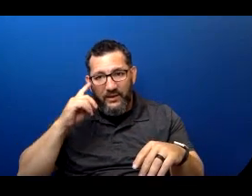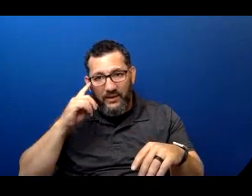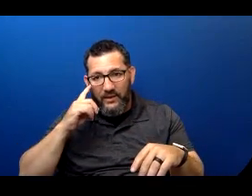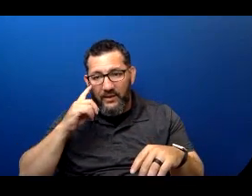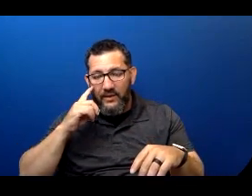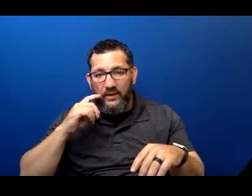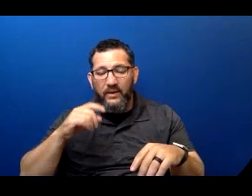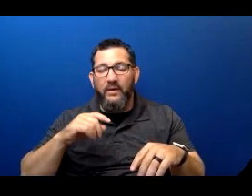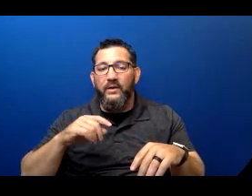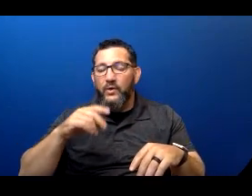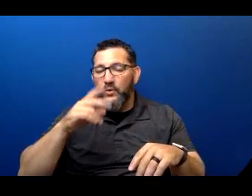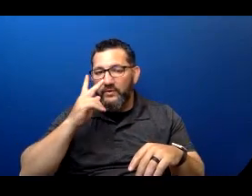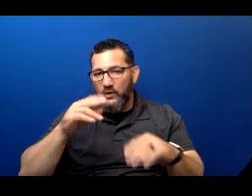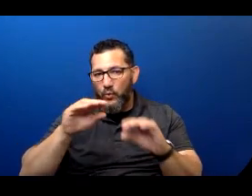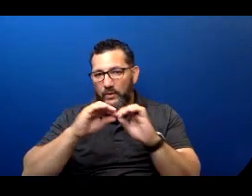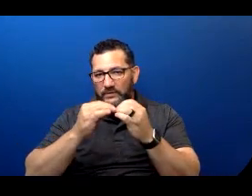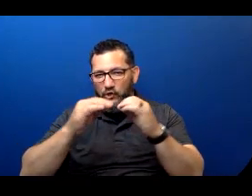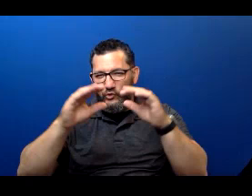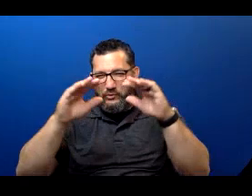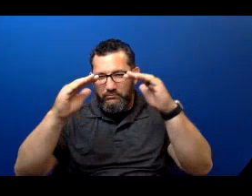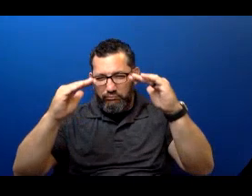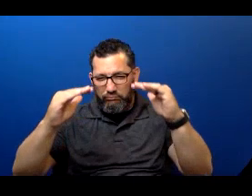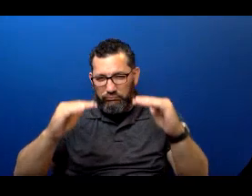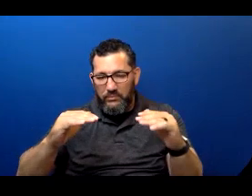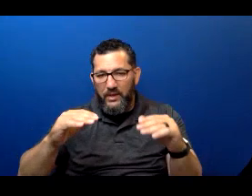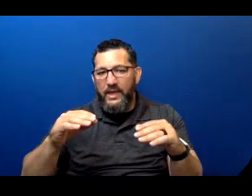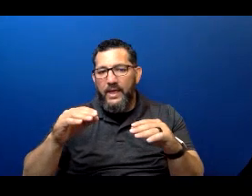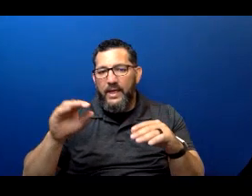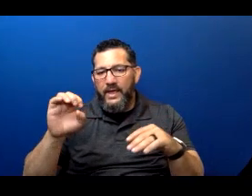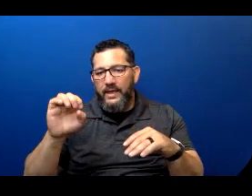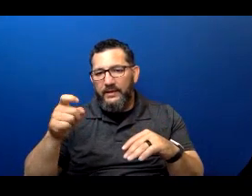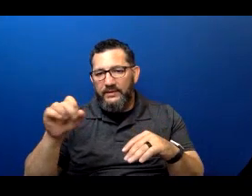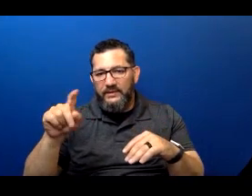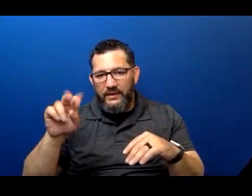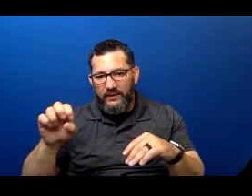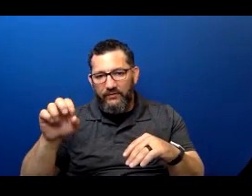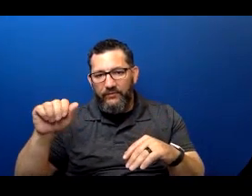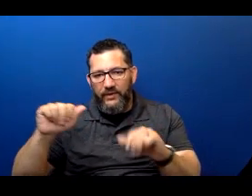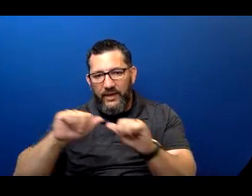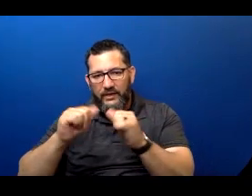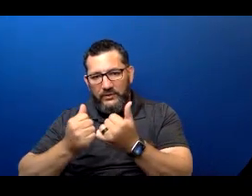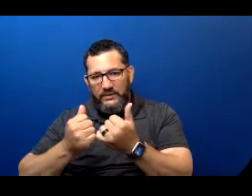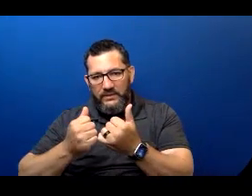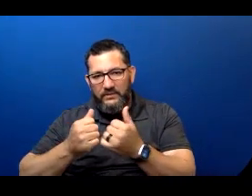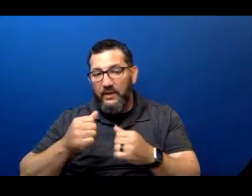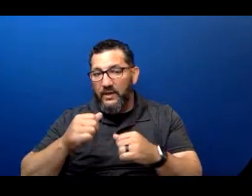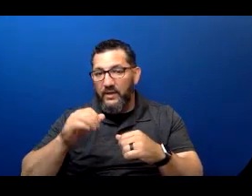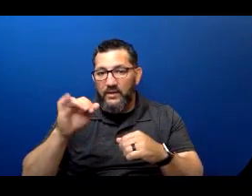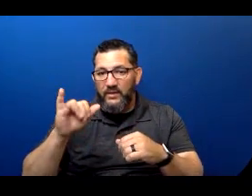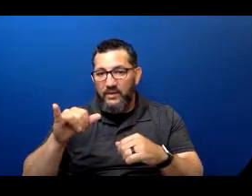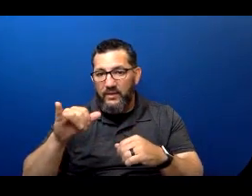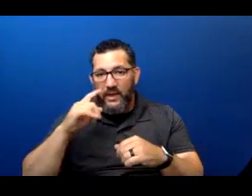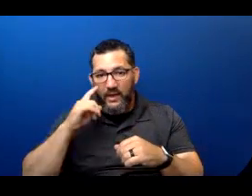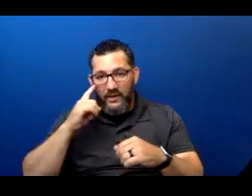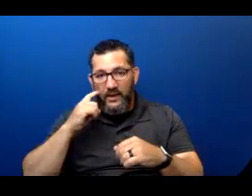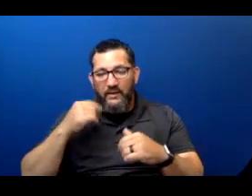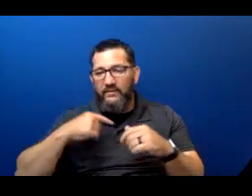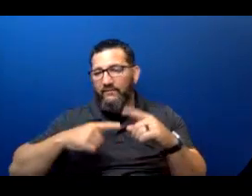section of the organizational chart is our executive agencies. And so the executive agencies are the